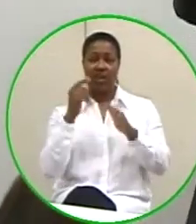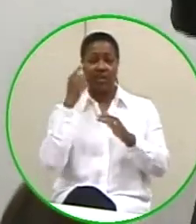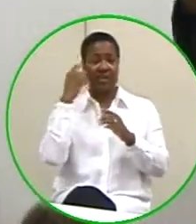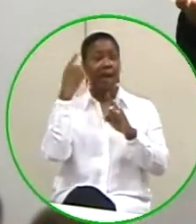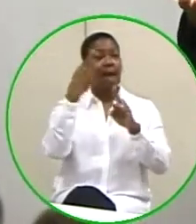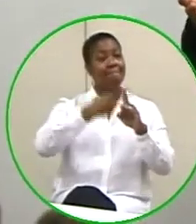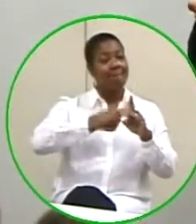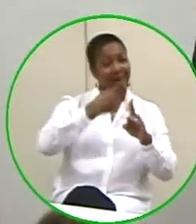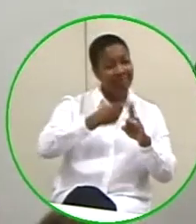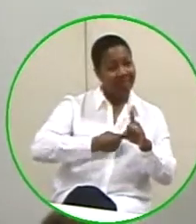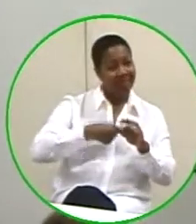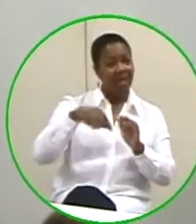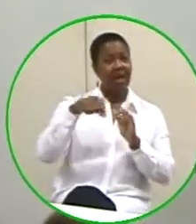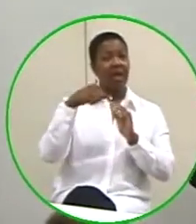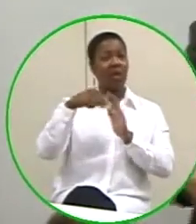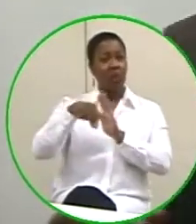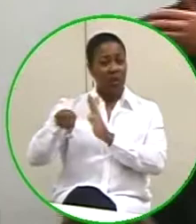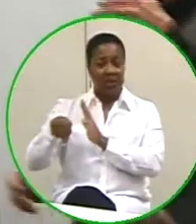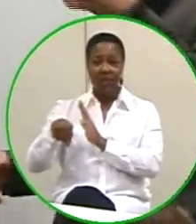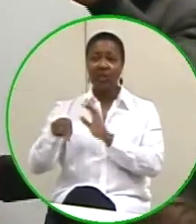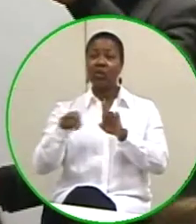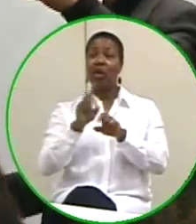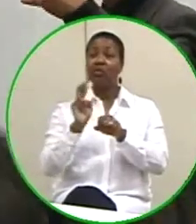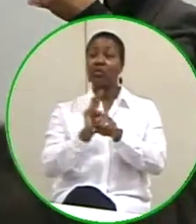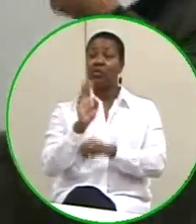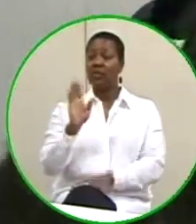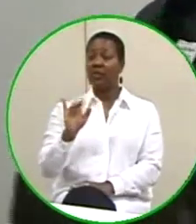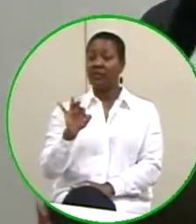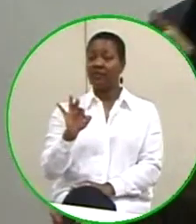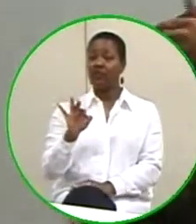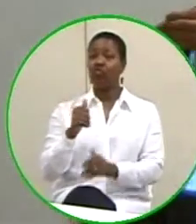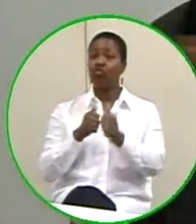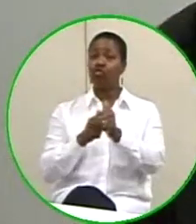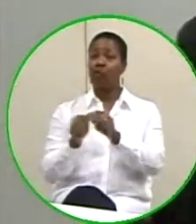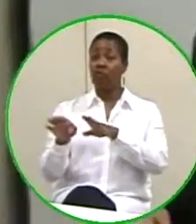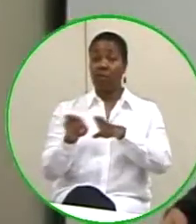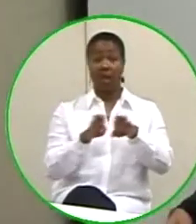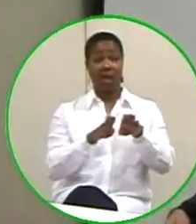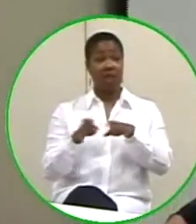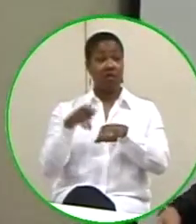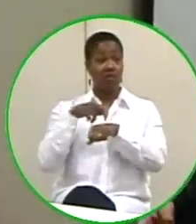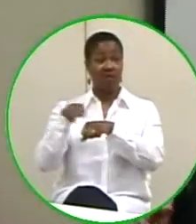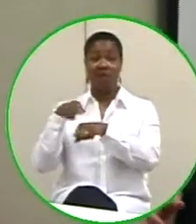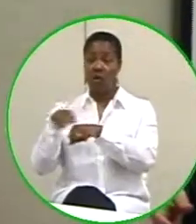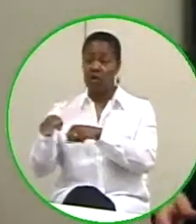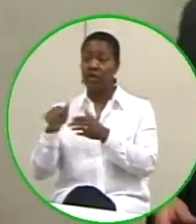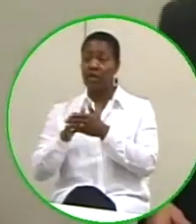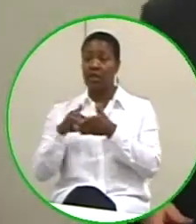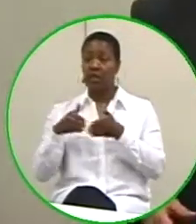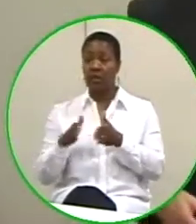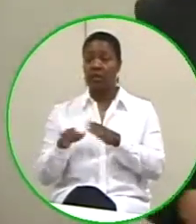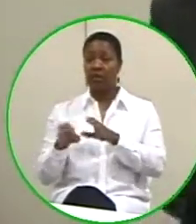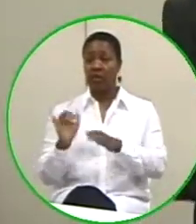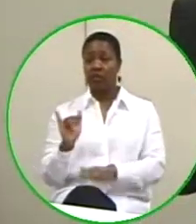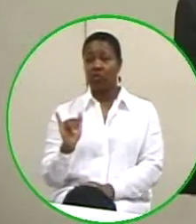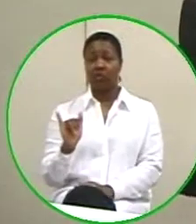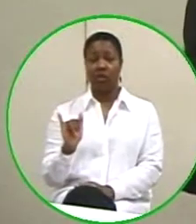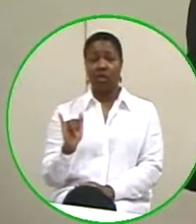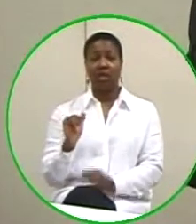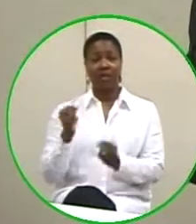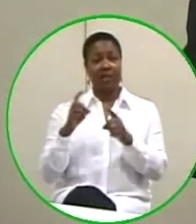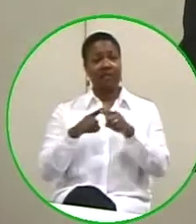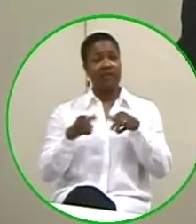I've seen it done quarterly. You can also use if you track your behavior referrals, that's a way of doing it. There's a